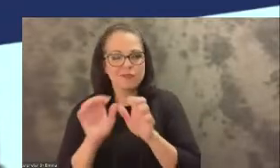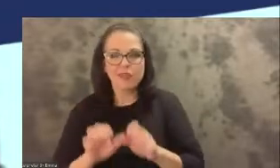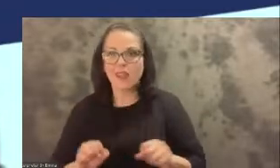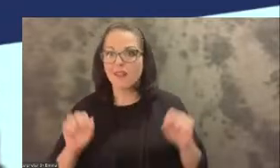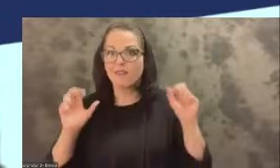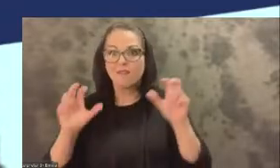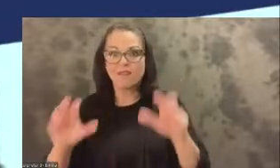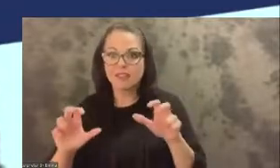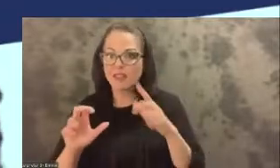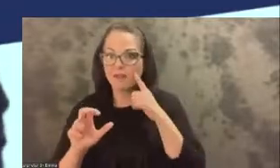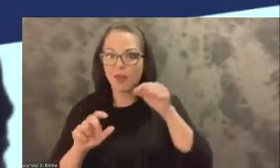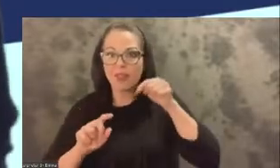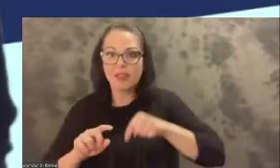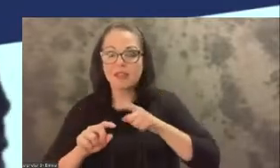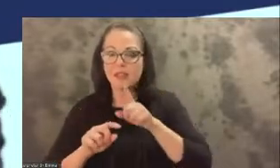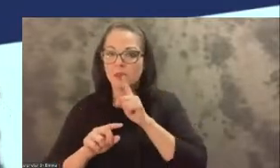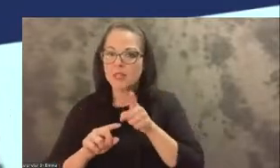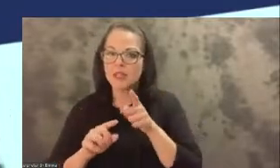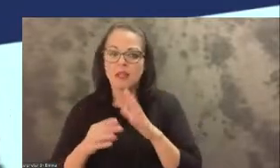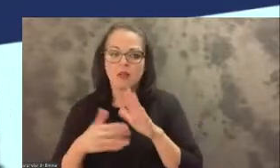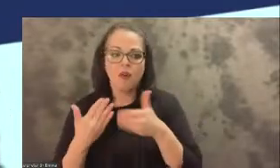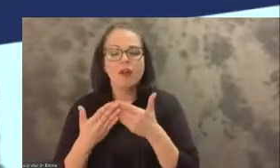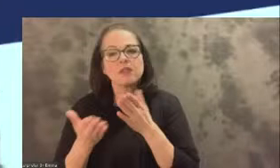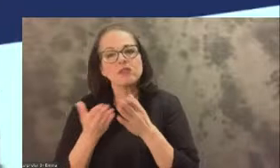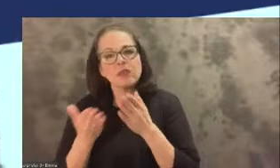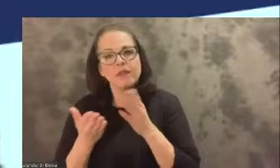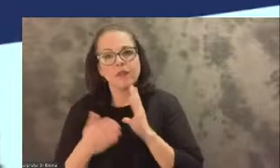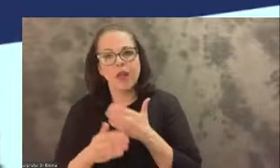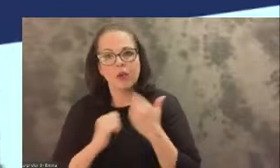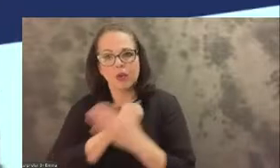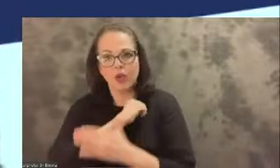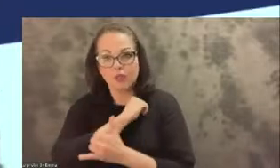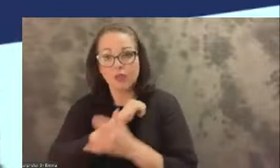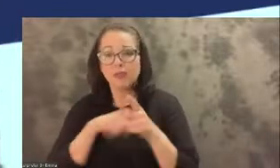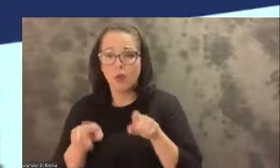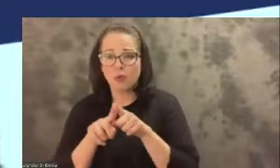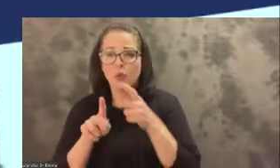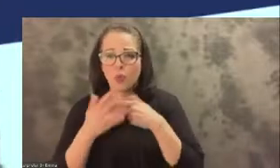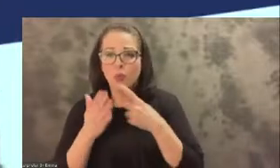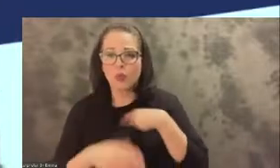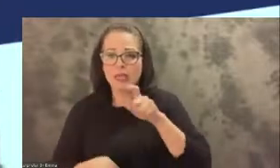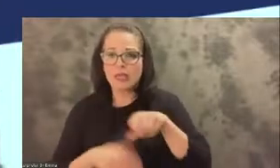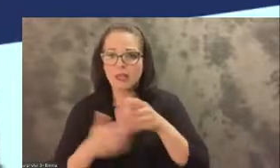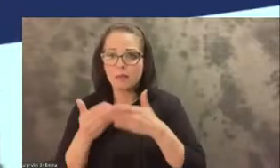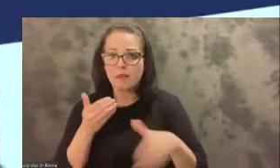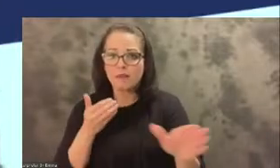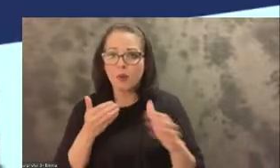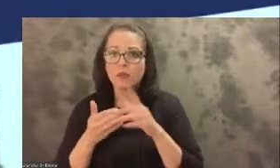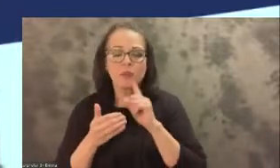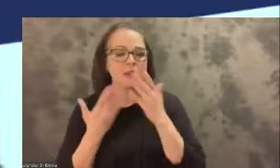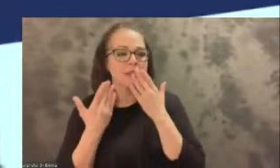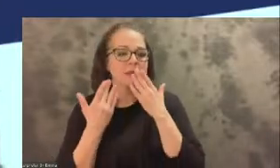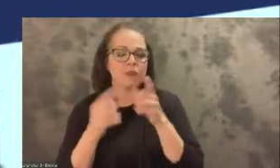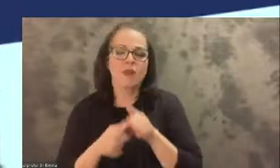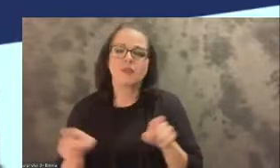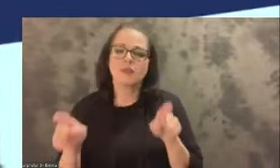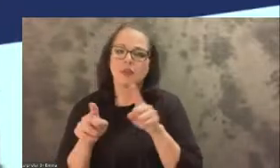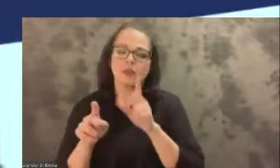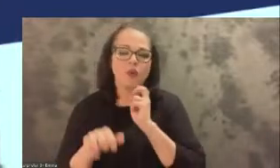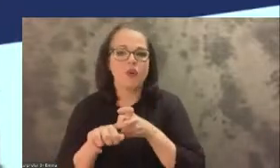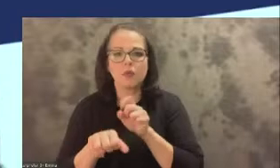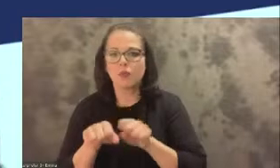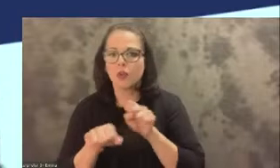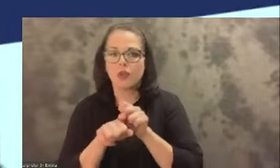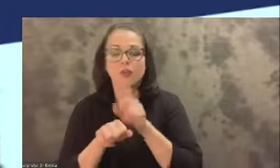and that it is all in service of our country and what we need moving forward. So thank you all for your very, very hard work and those